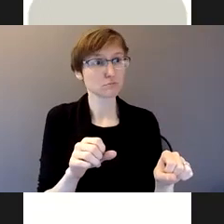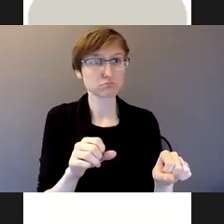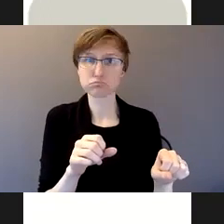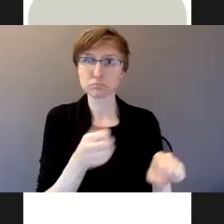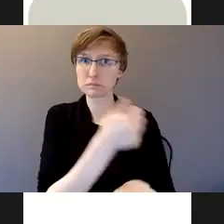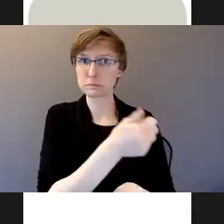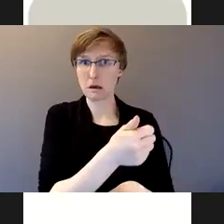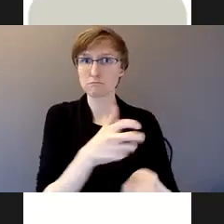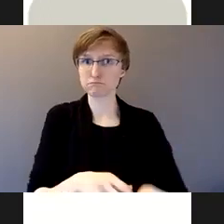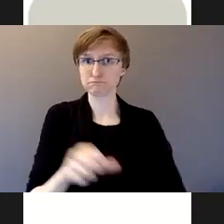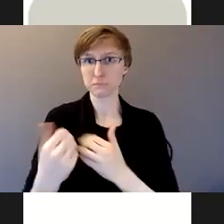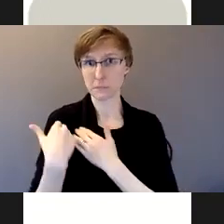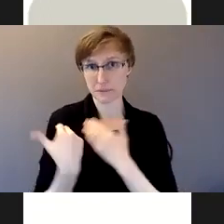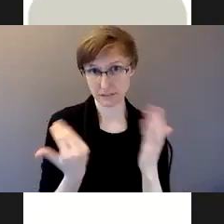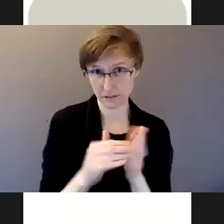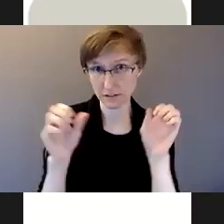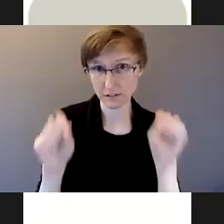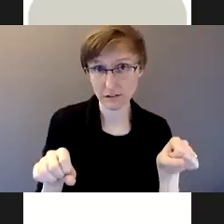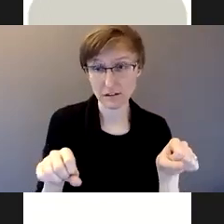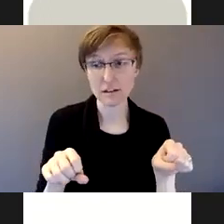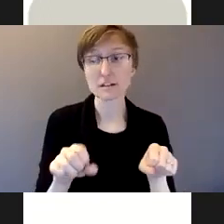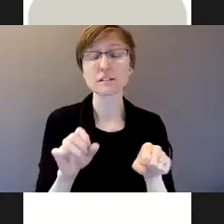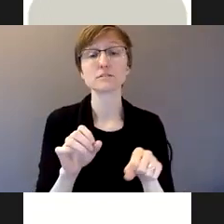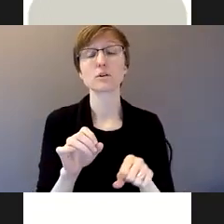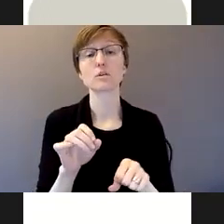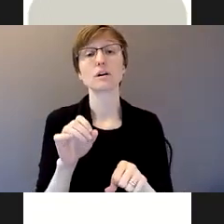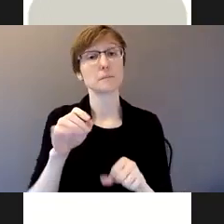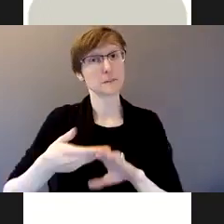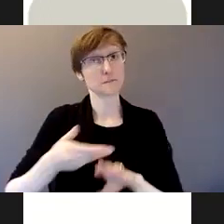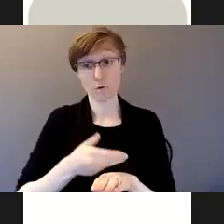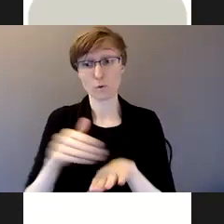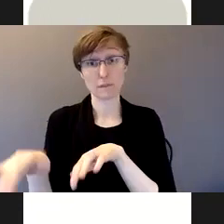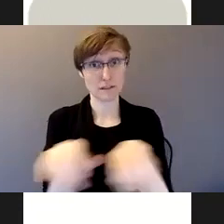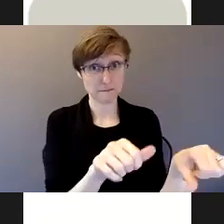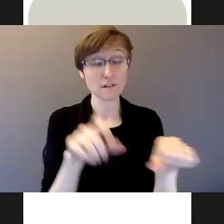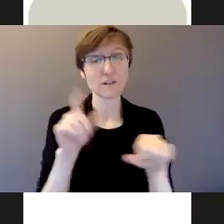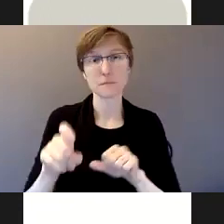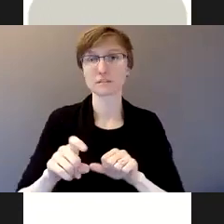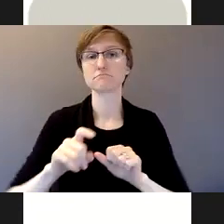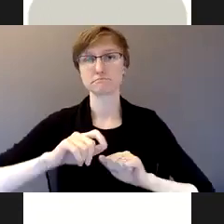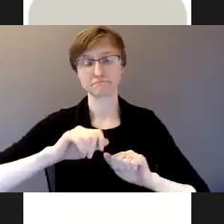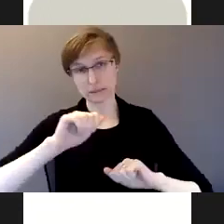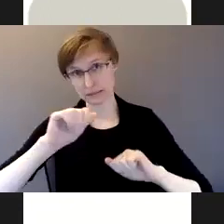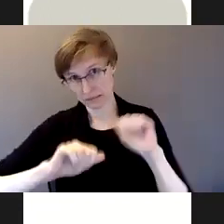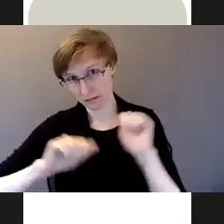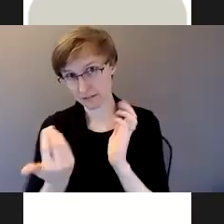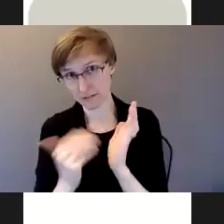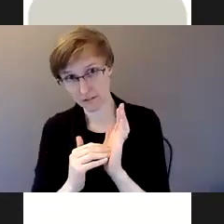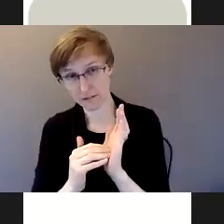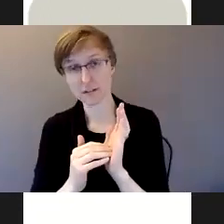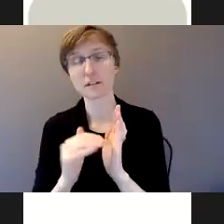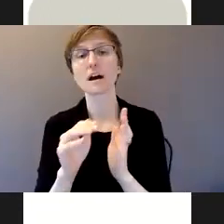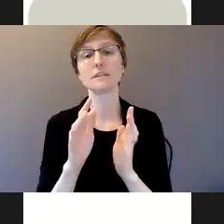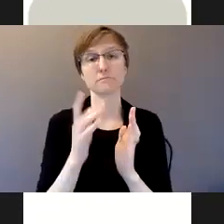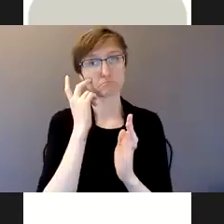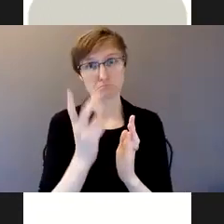that reassessment. They send it back to our office, and we either continue with our authority or we don't if they're found capable by the doctor at that point. The